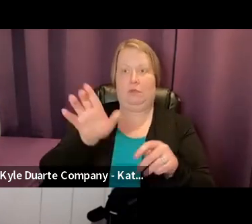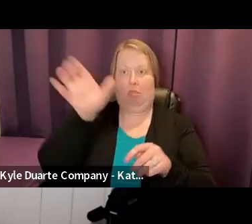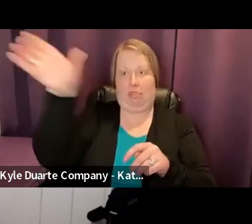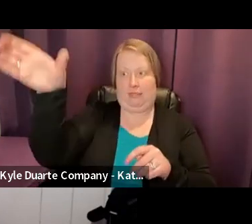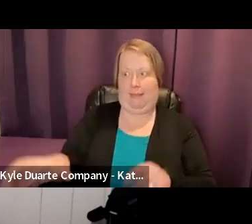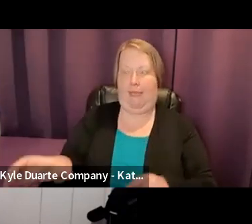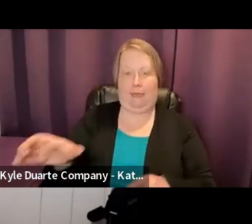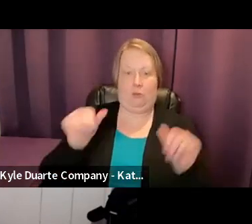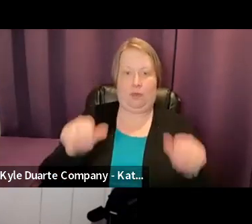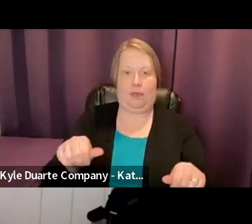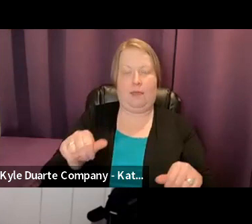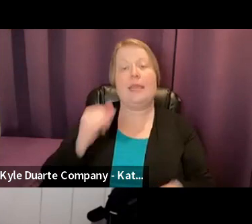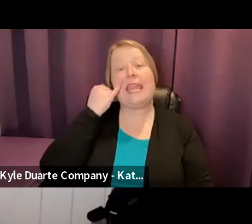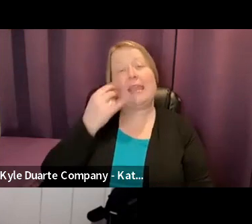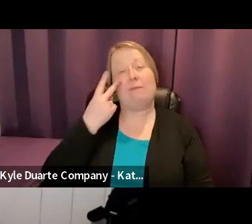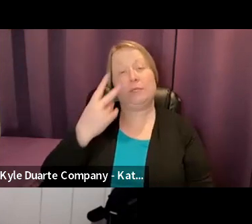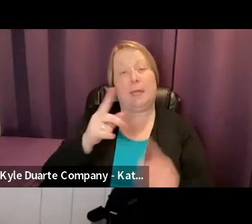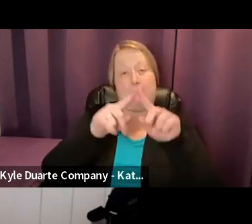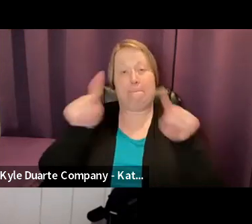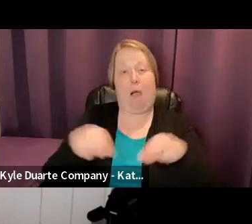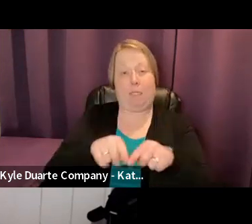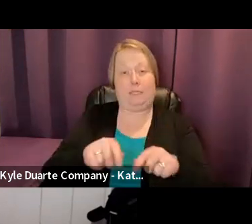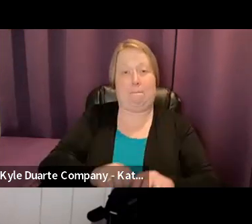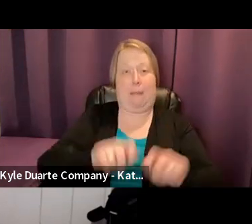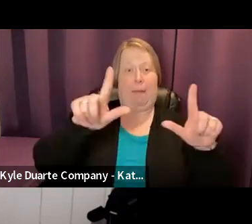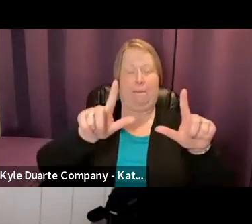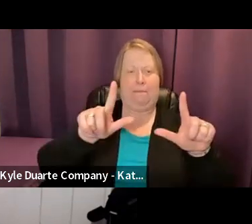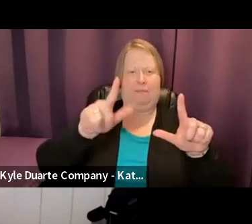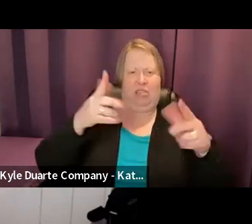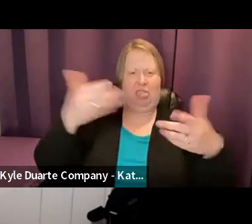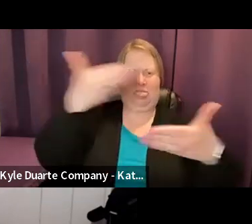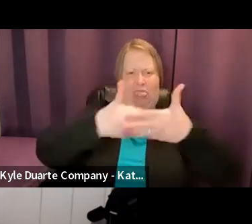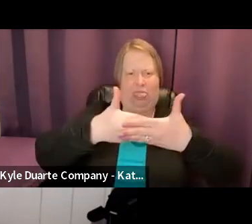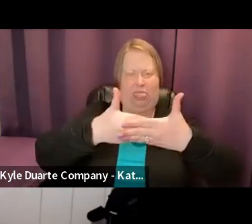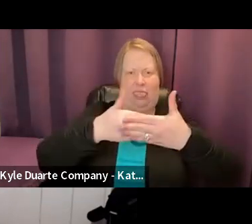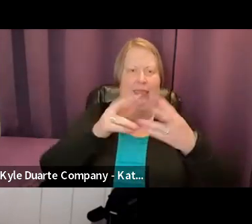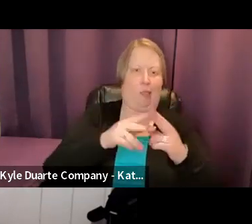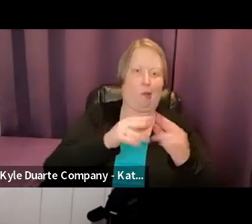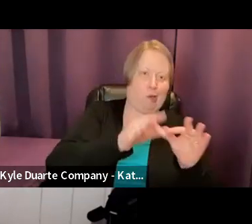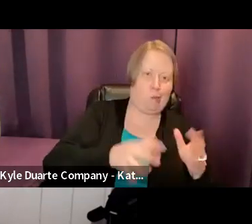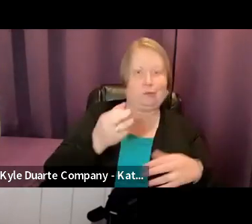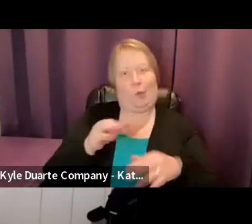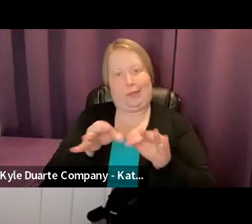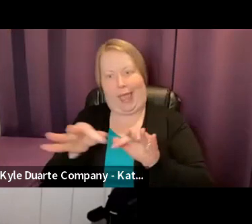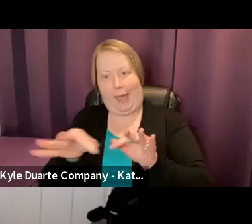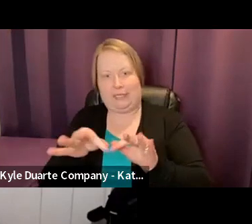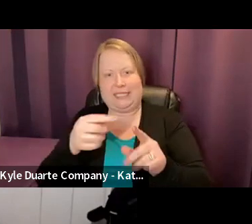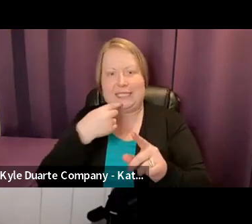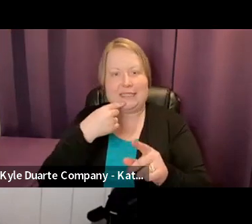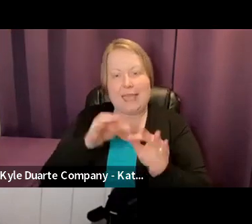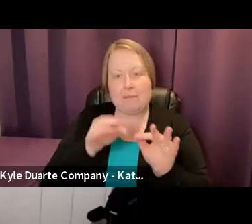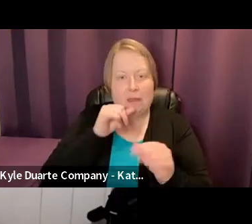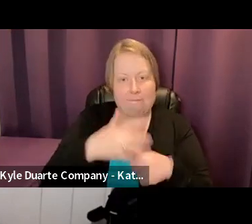you are seeing a box pop up that is covering your view of the captions or the interpreters that tells you captioning is